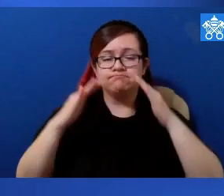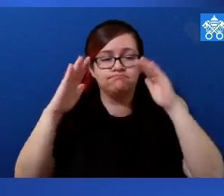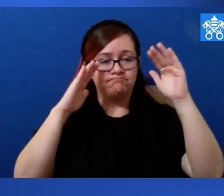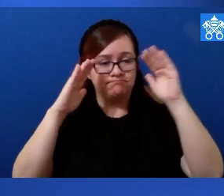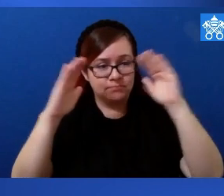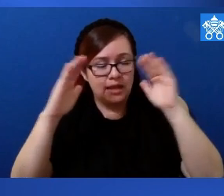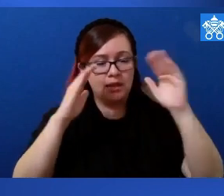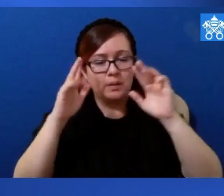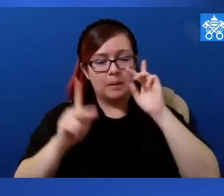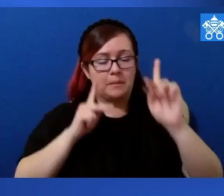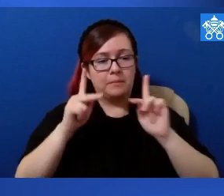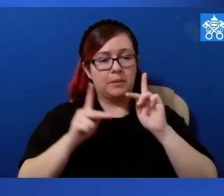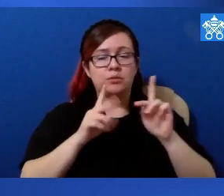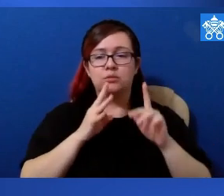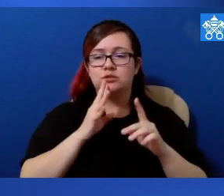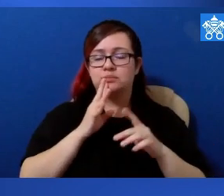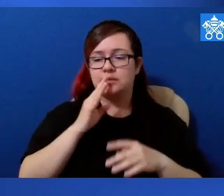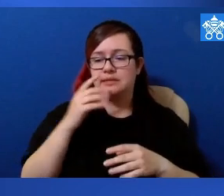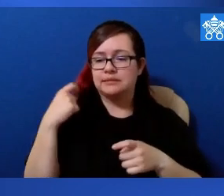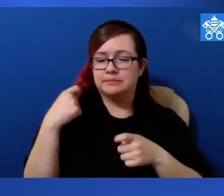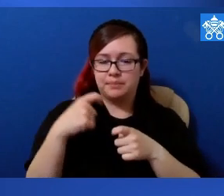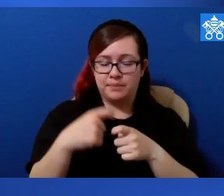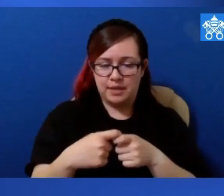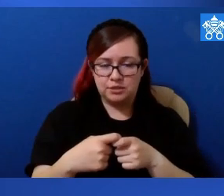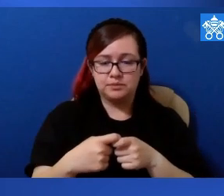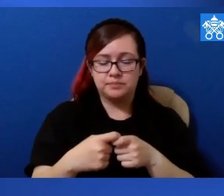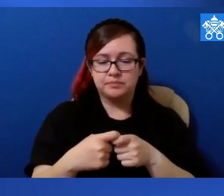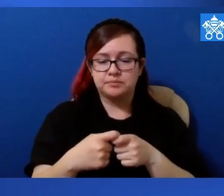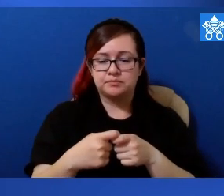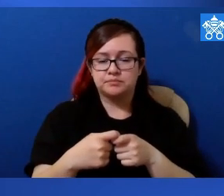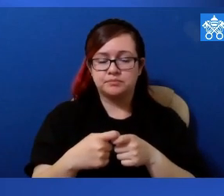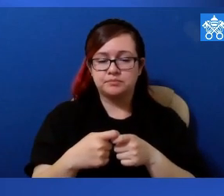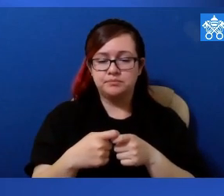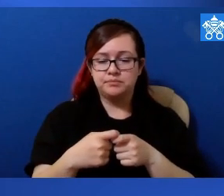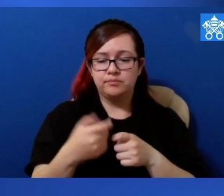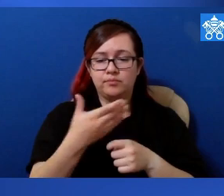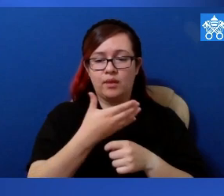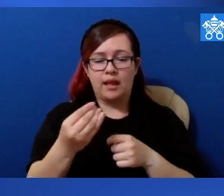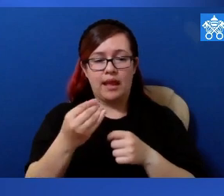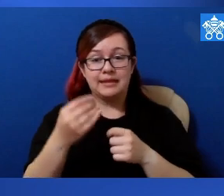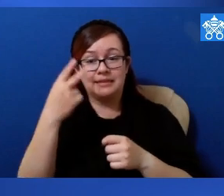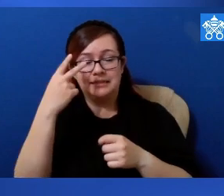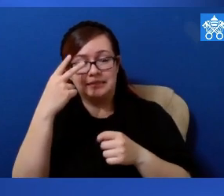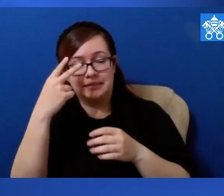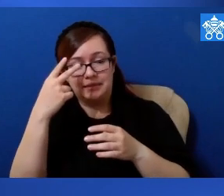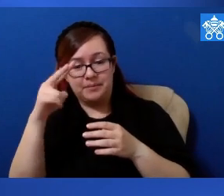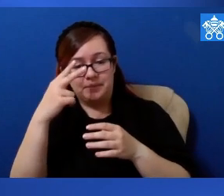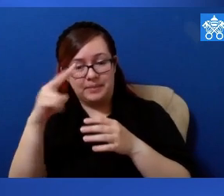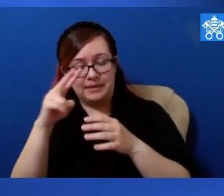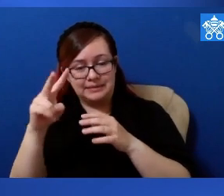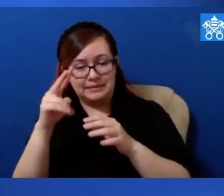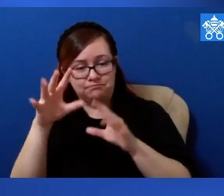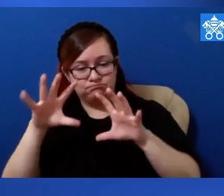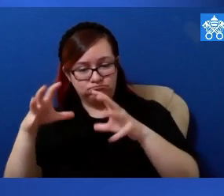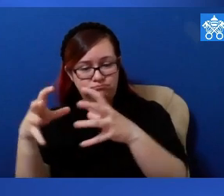Saludo cordialmente a los peregrinos. And now the Holy Father greeting. I cordially greet the Spanish speakers and also